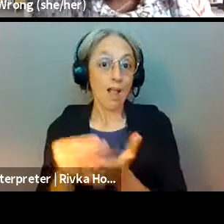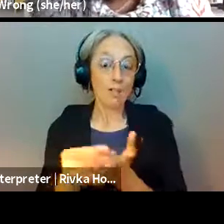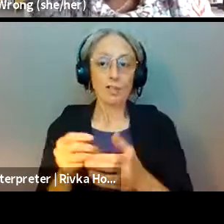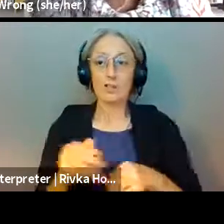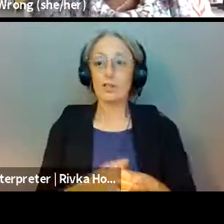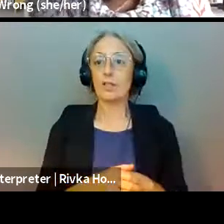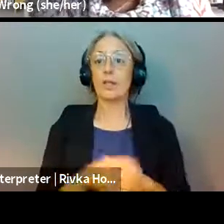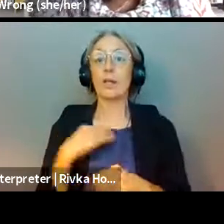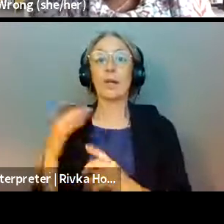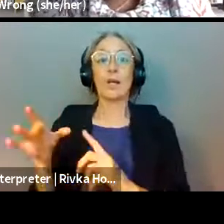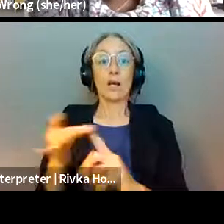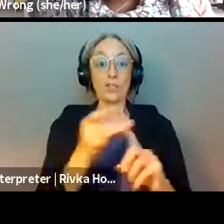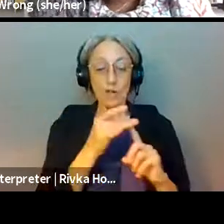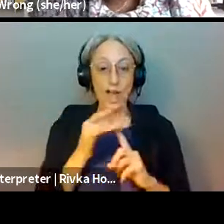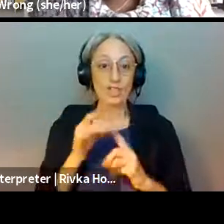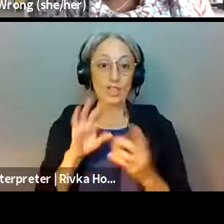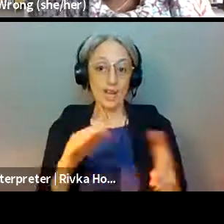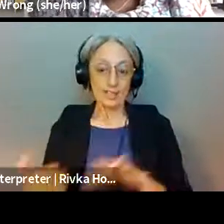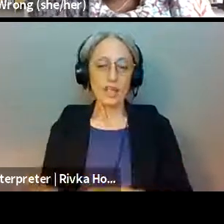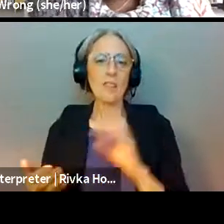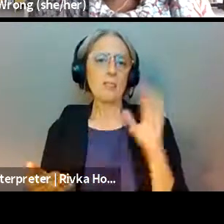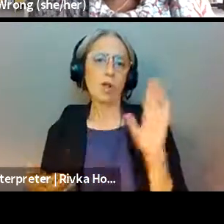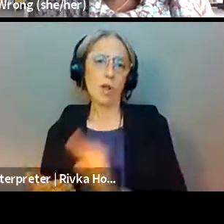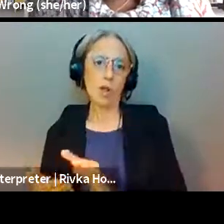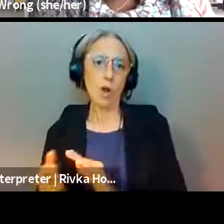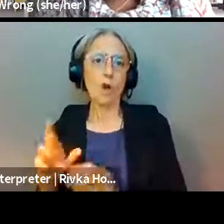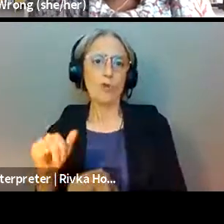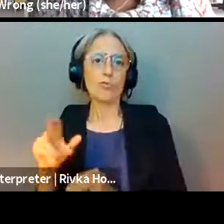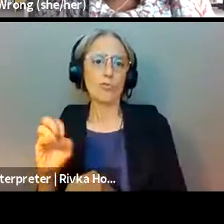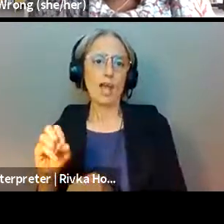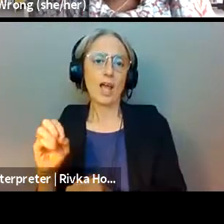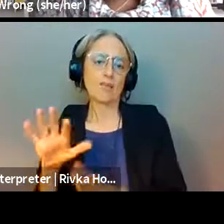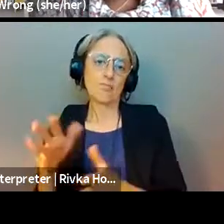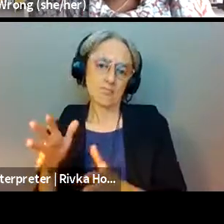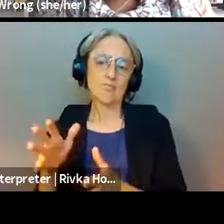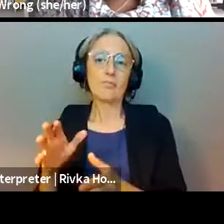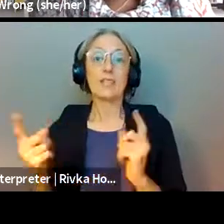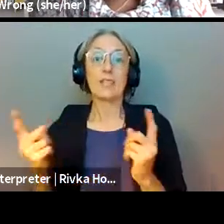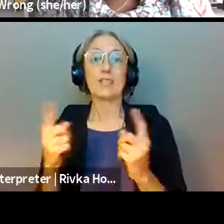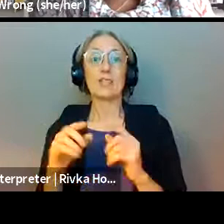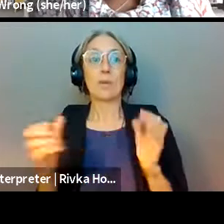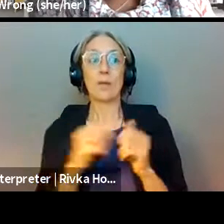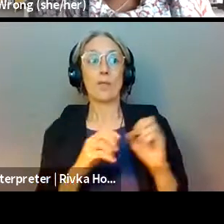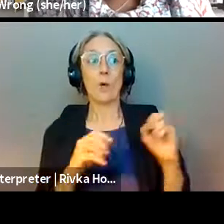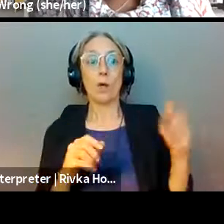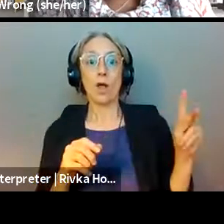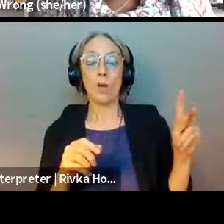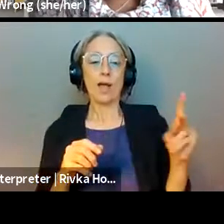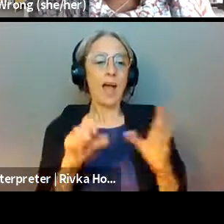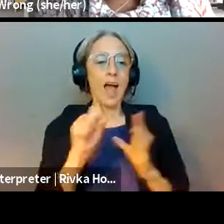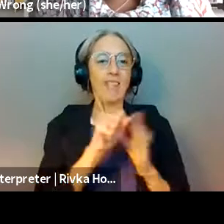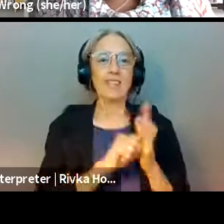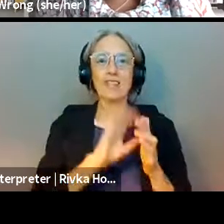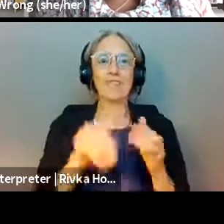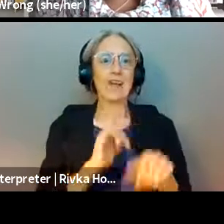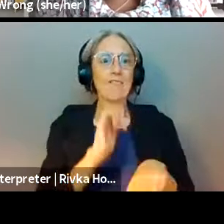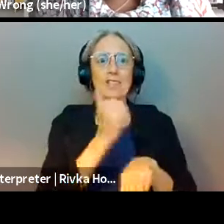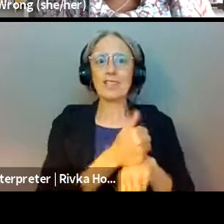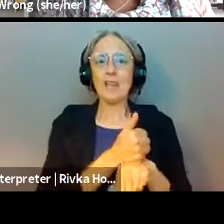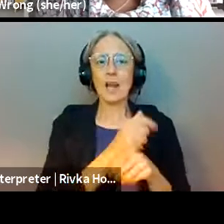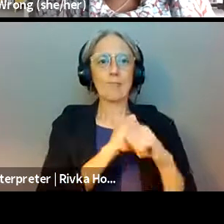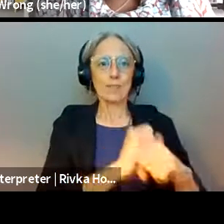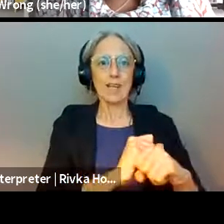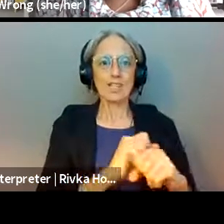death rates relatively low considering the rates in Oklahoma, and that the state never put protections into law like mask mandates.